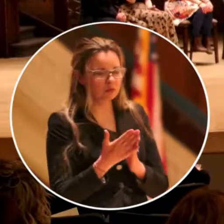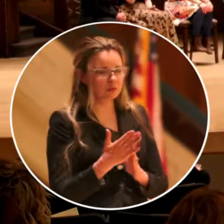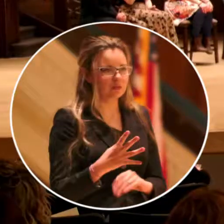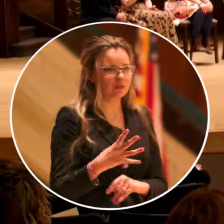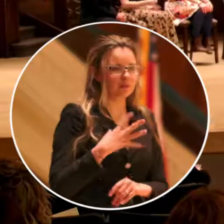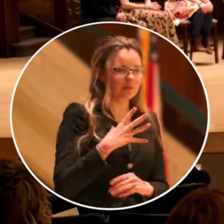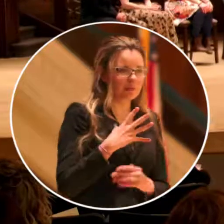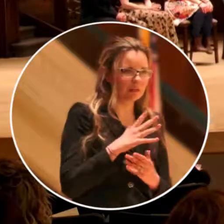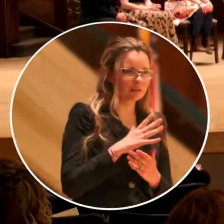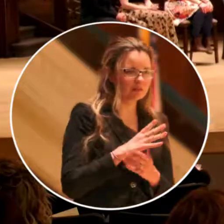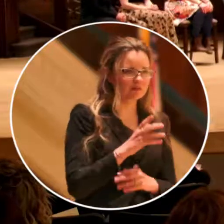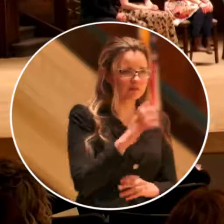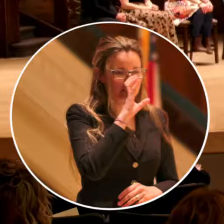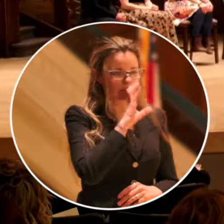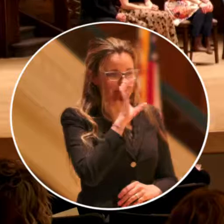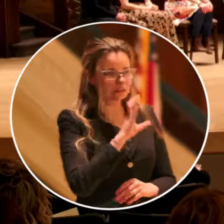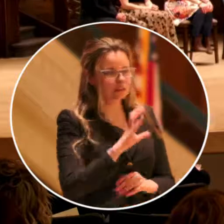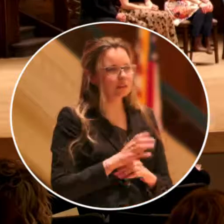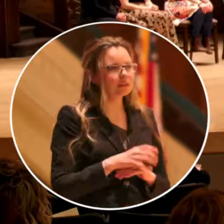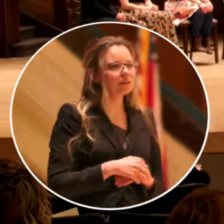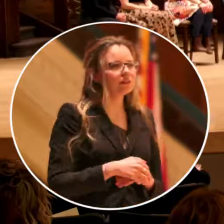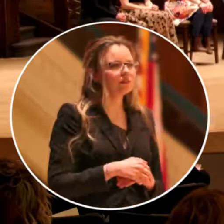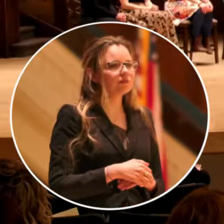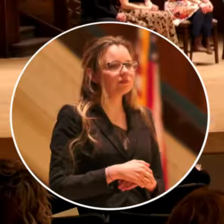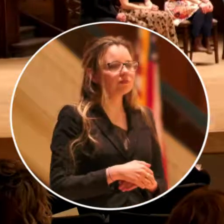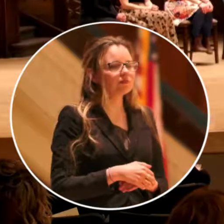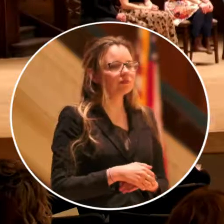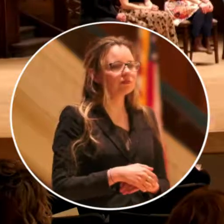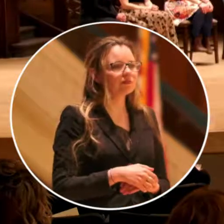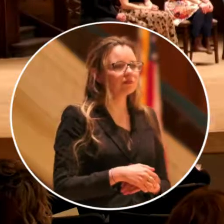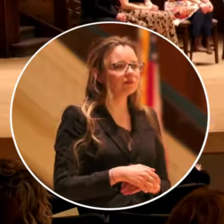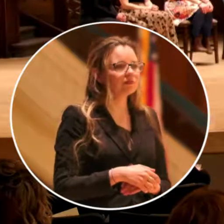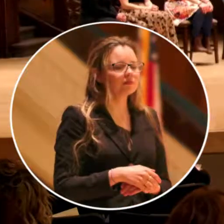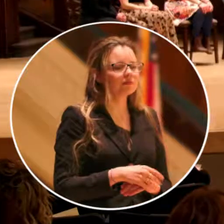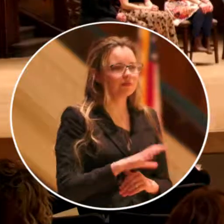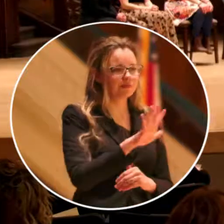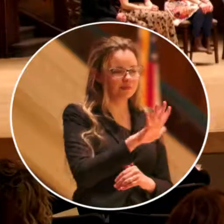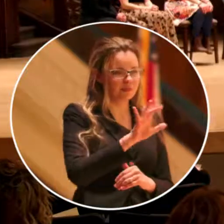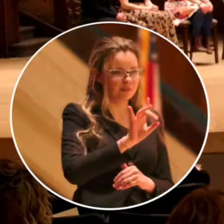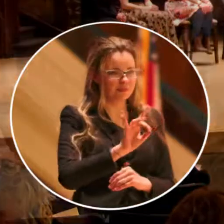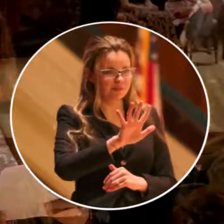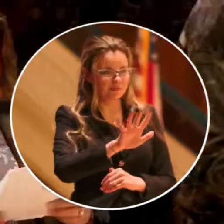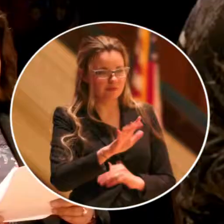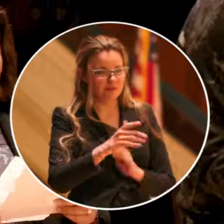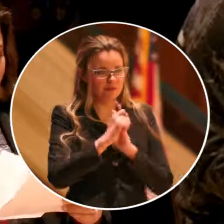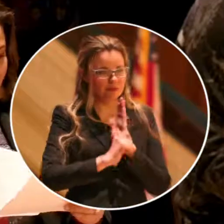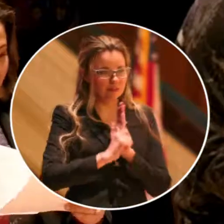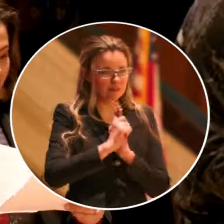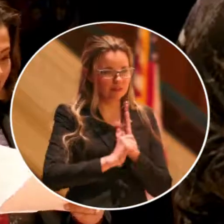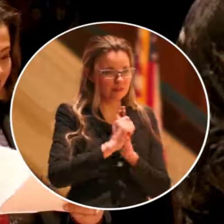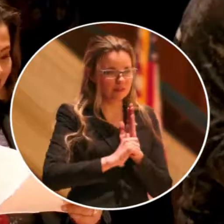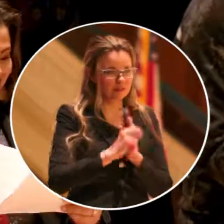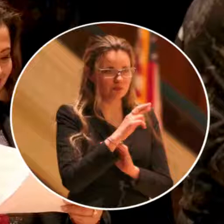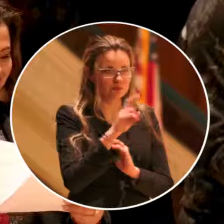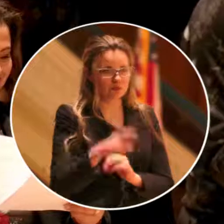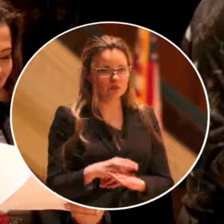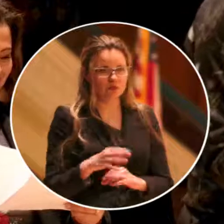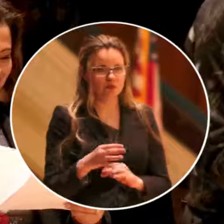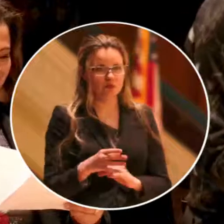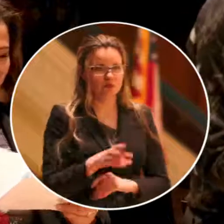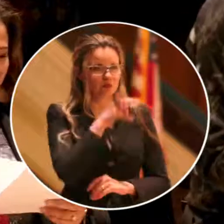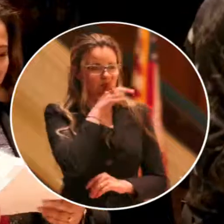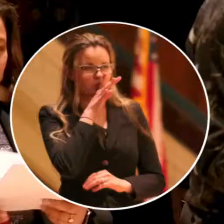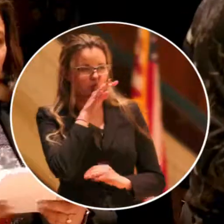Comedy. Our microphone sponsors are 585 Magazine and Rochester Spoken Word.